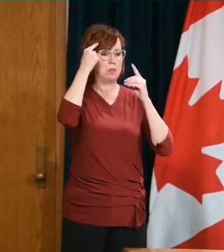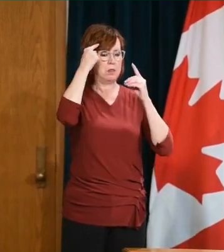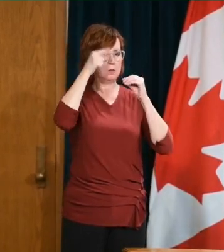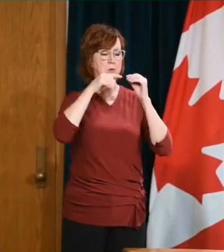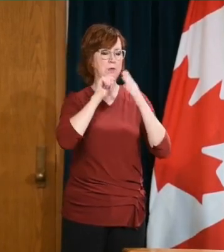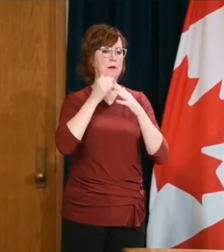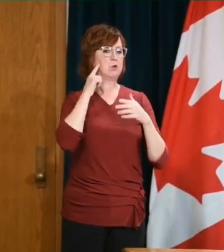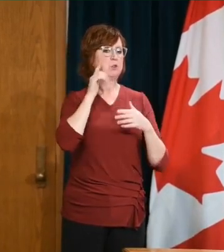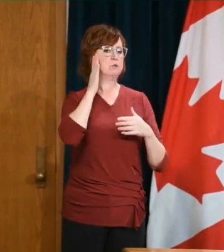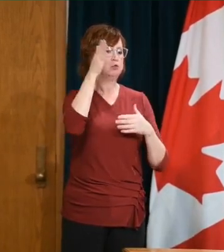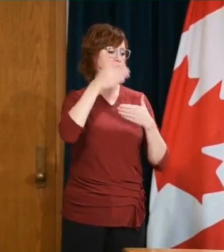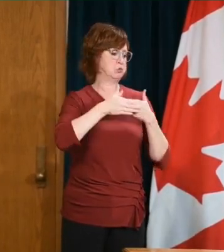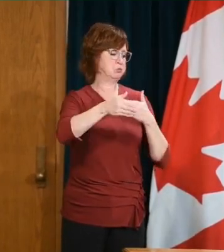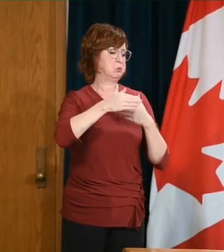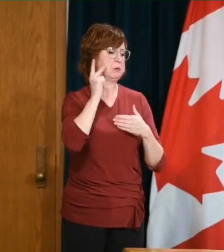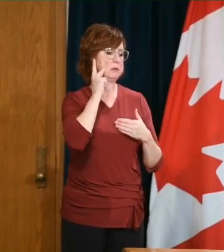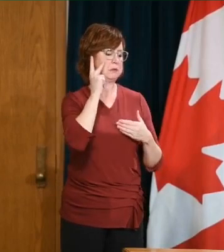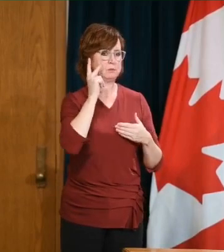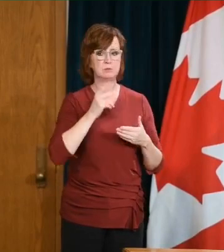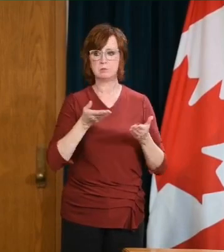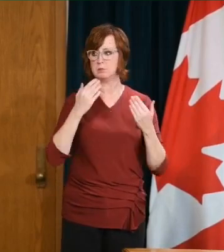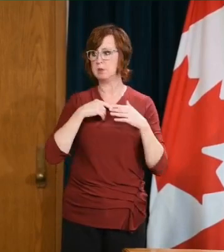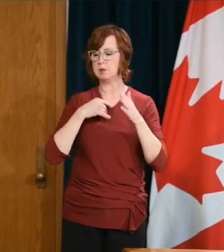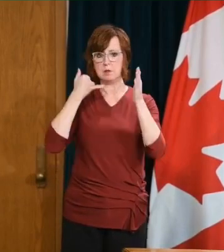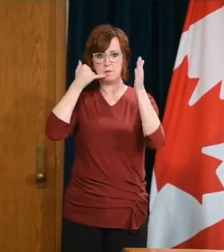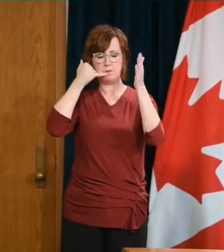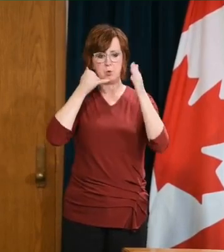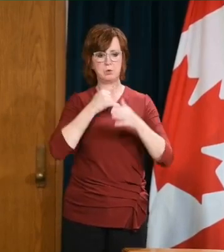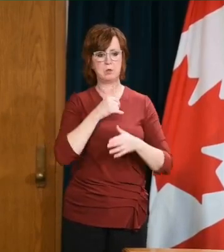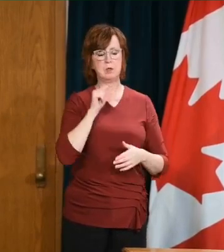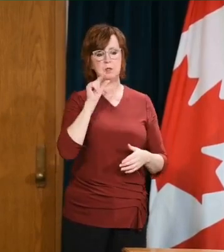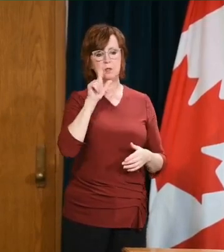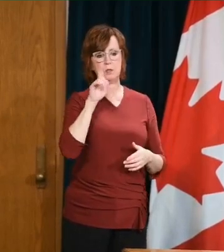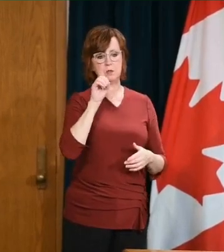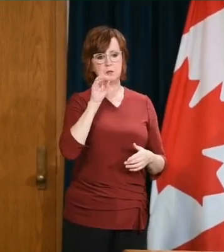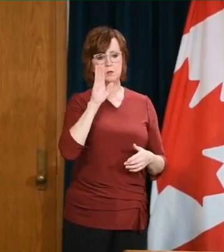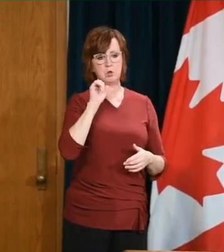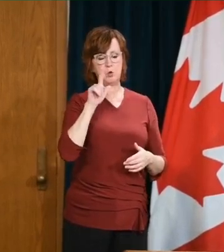next question from the line. Operator? We have Roberta Bell from Global.